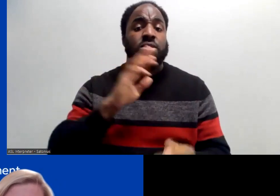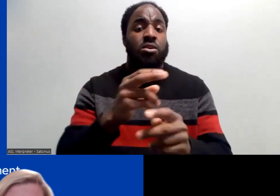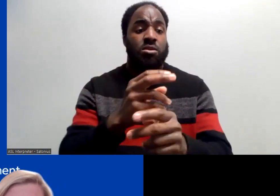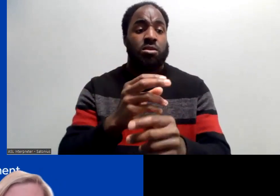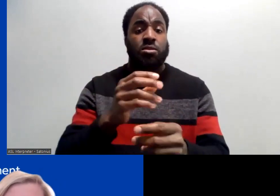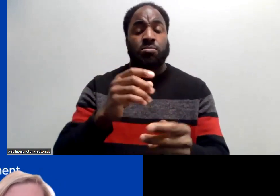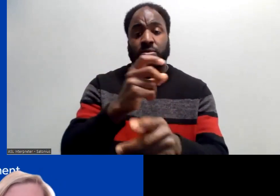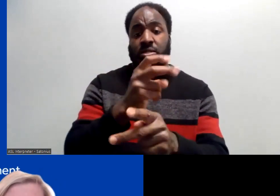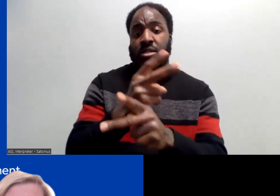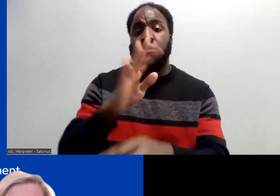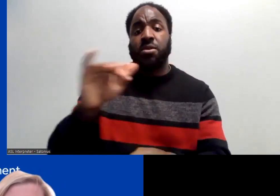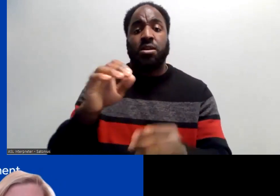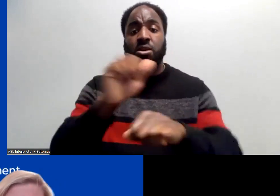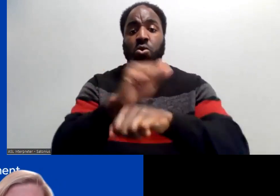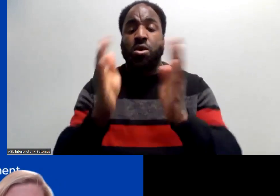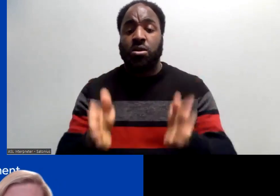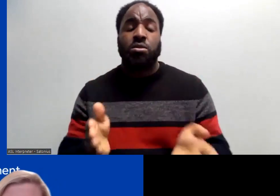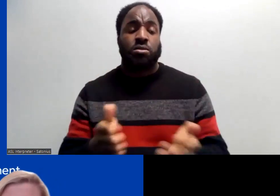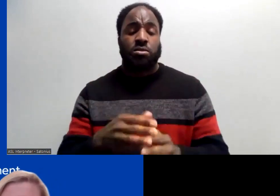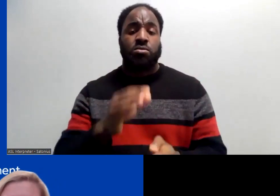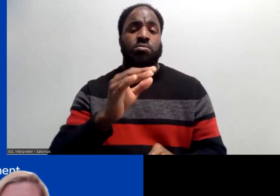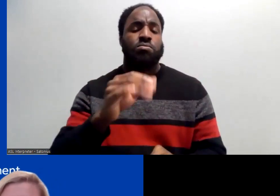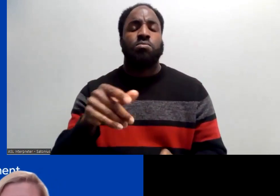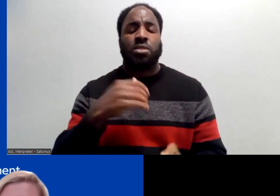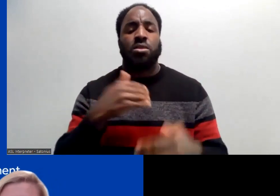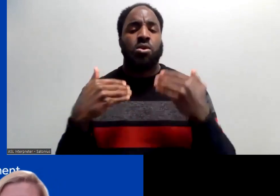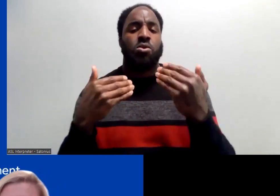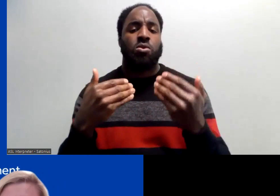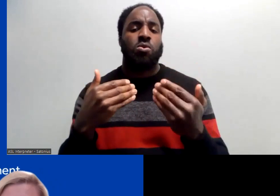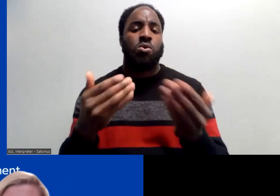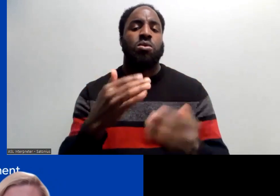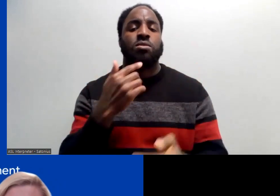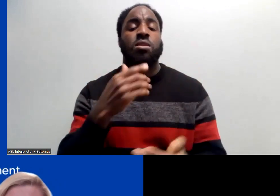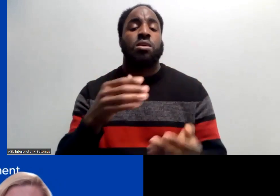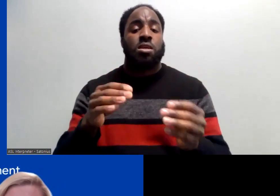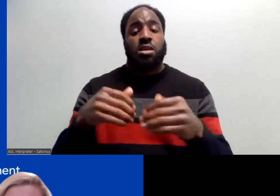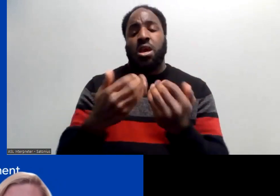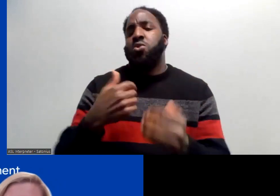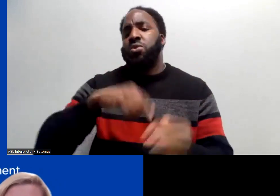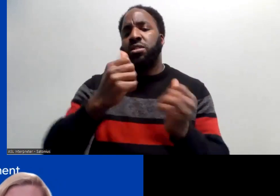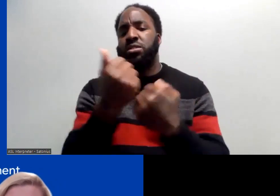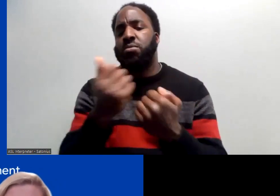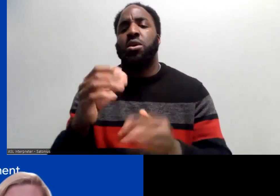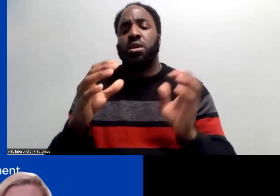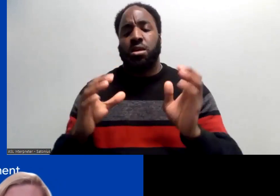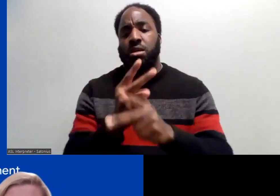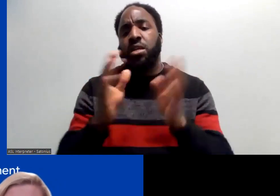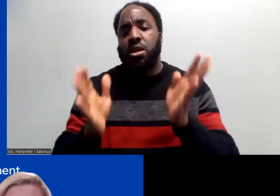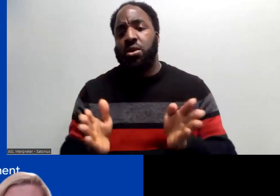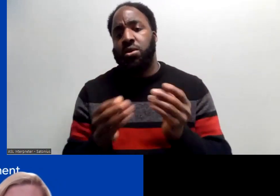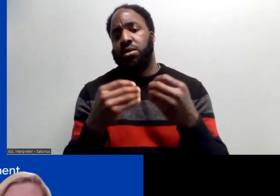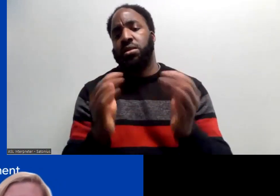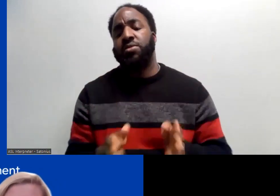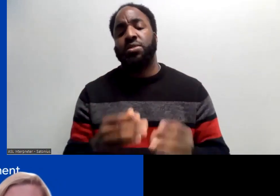Right. Well, I will take a few, in terms of how we support our caregivers. This is there's a multi-pronged